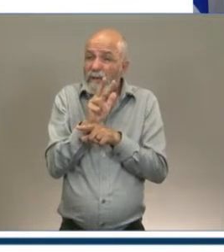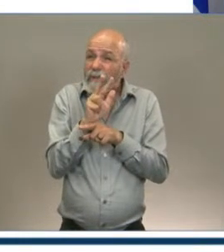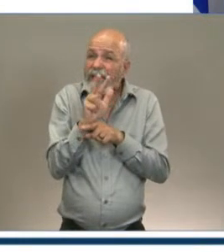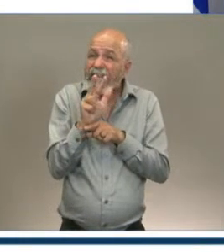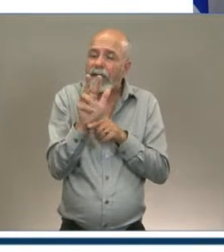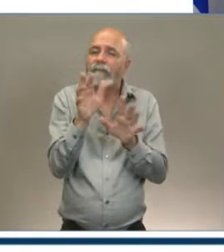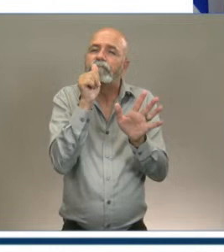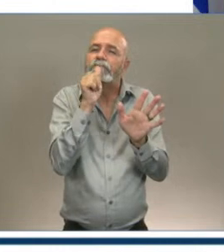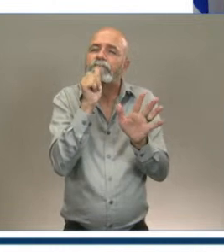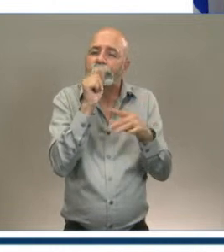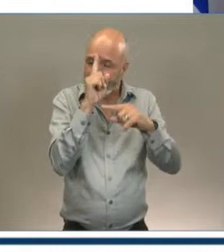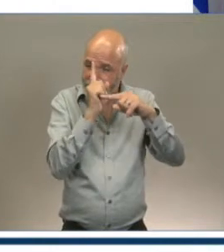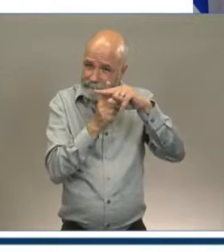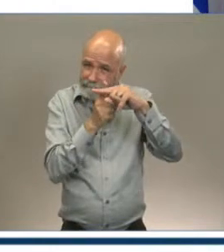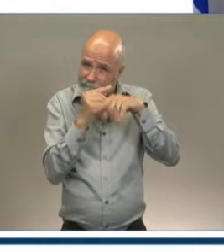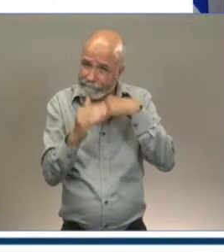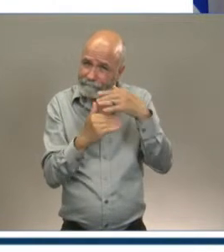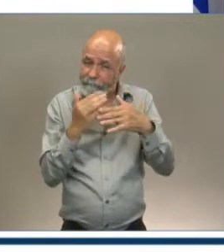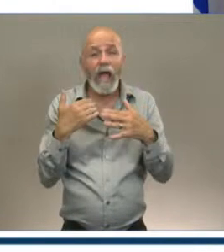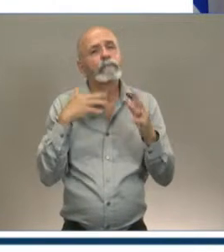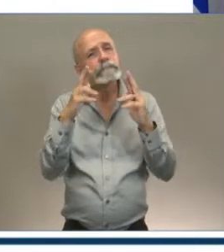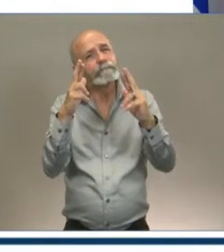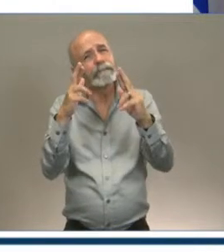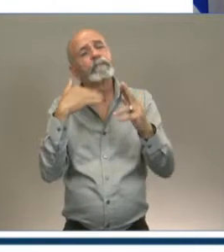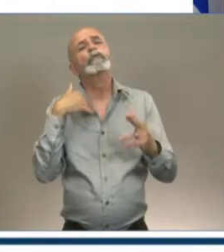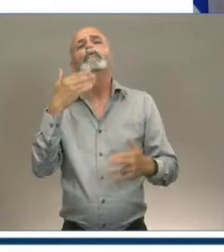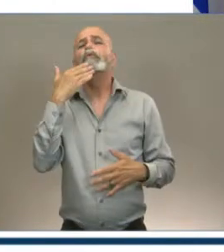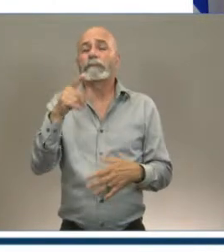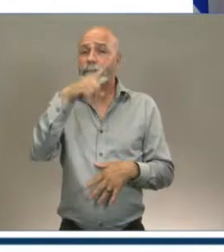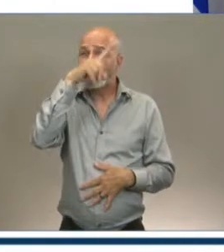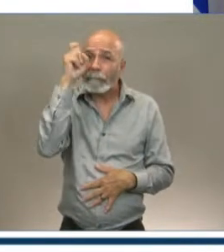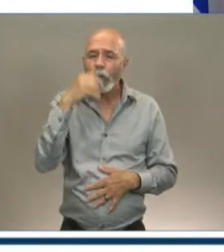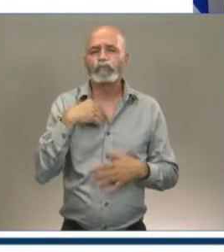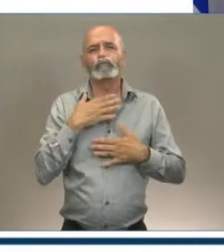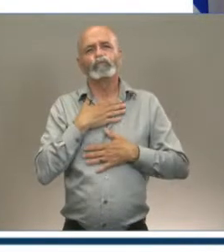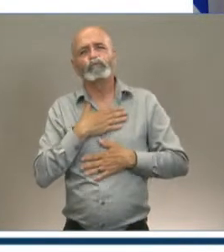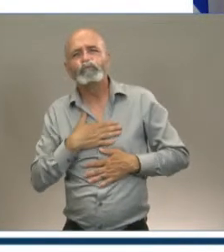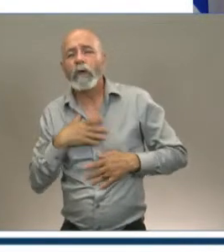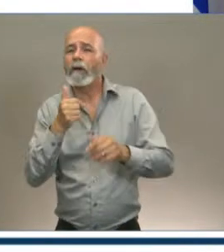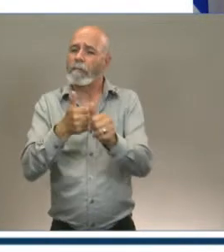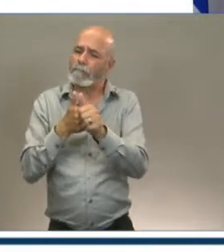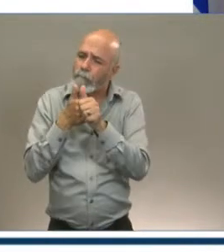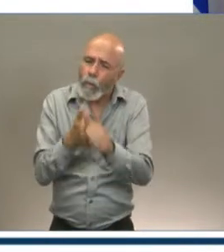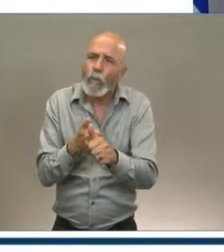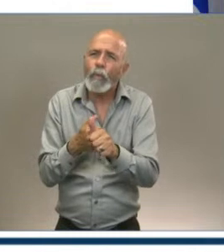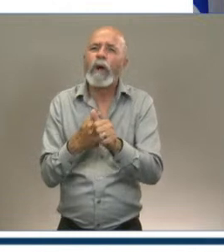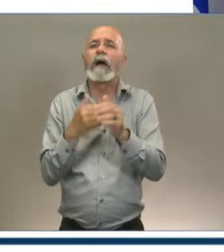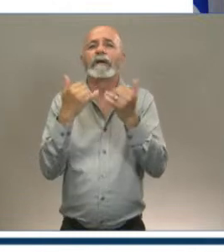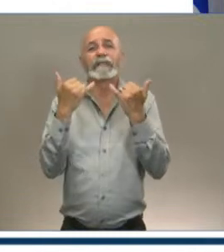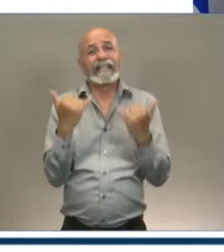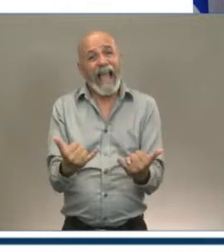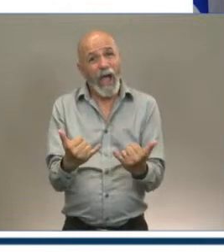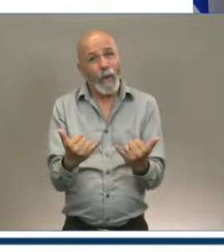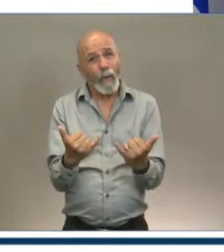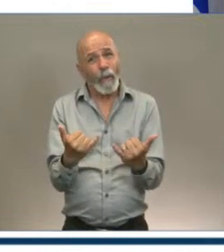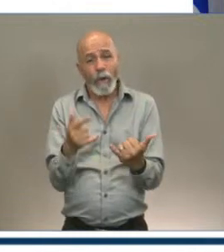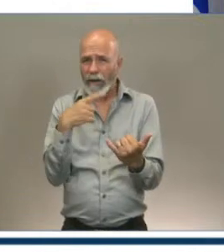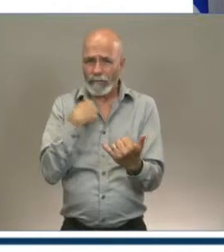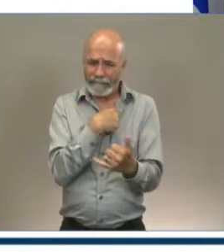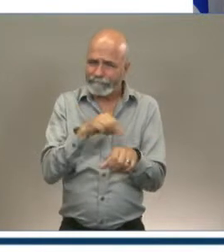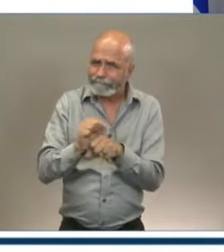a good summer. We just need to make sure that we continue to follow the protocol, and we're starting to put a plan together to what it looks